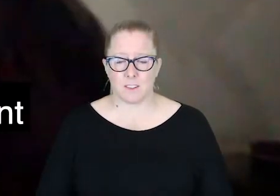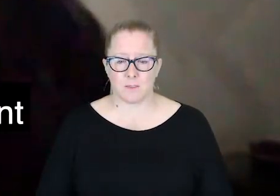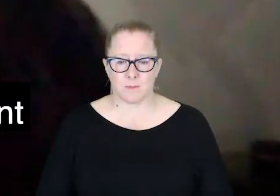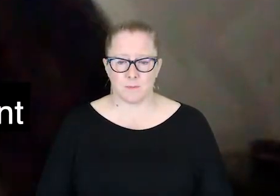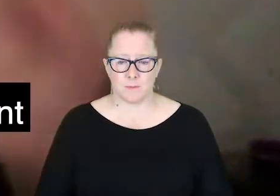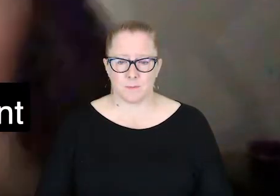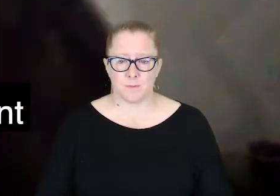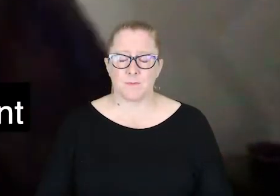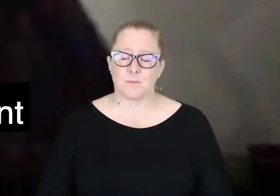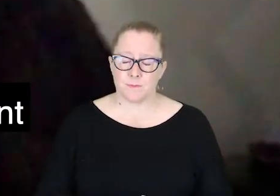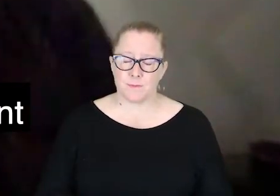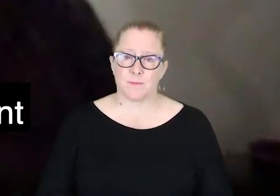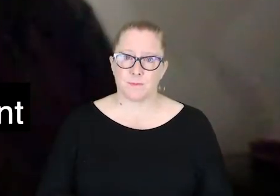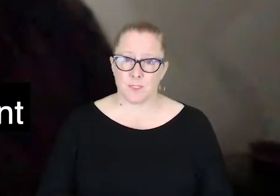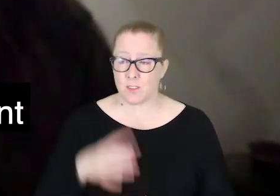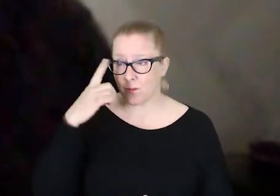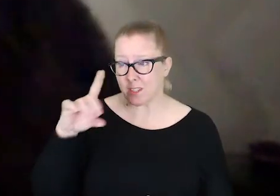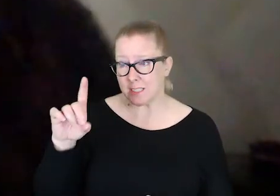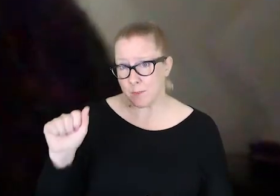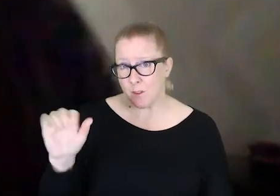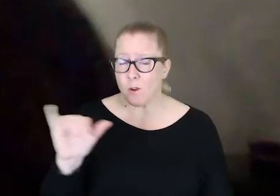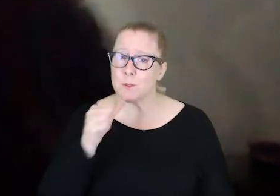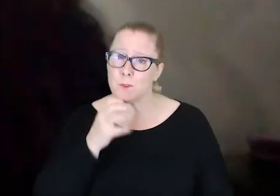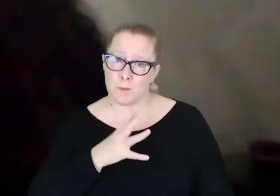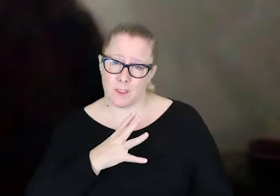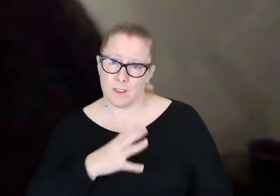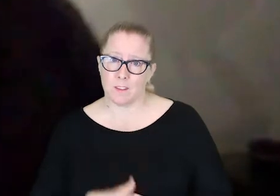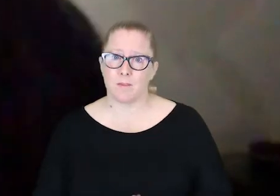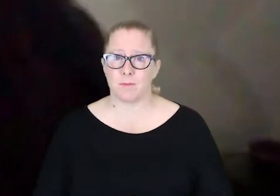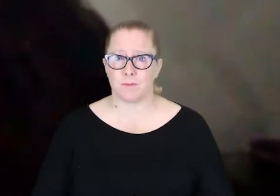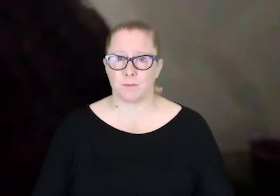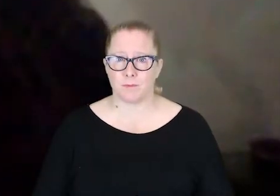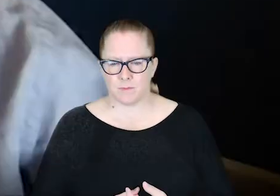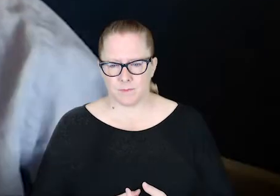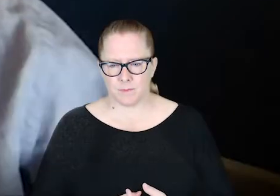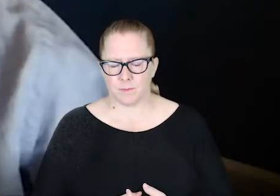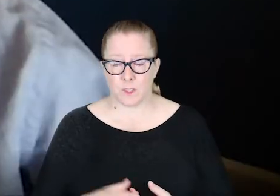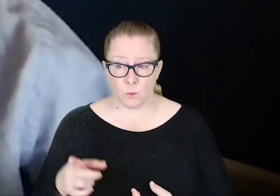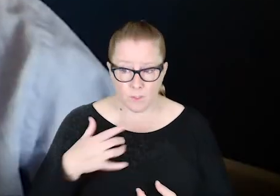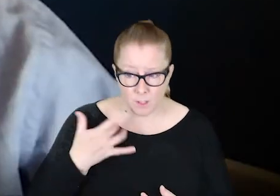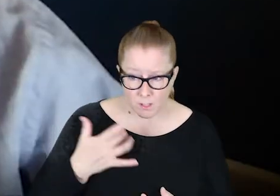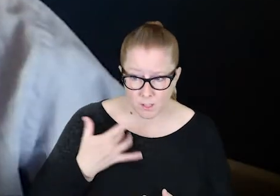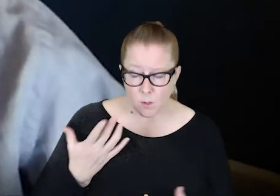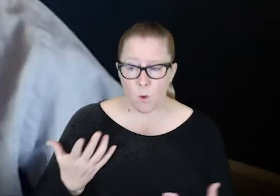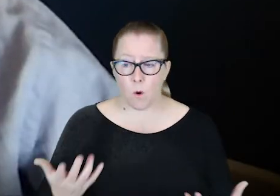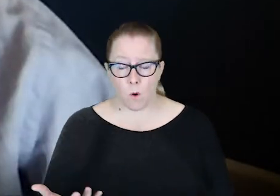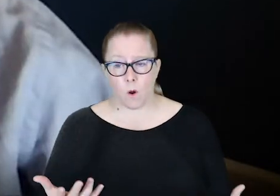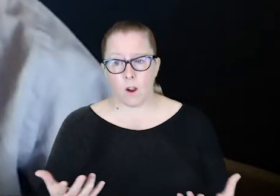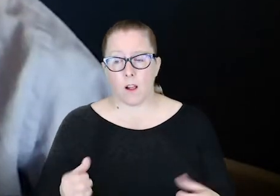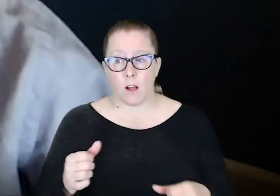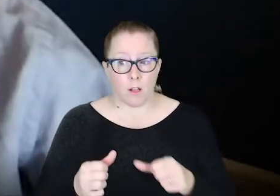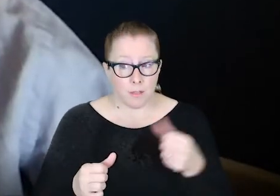we faced in the disability movement and at the same time in the gender movement. Tell us a little bit about how it makes